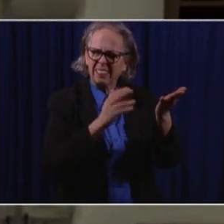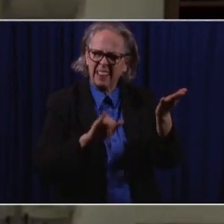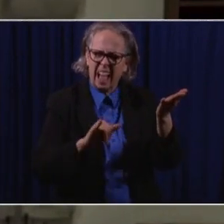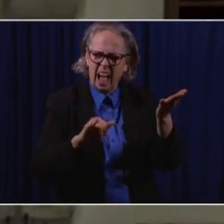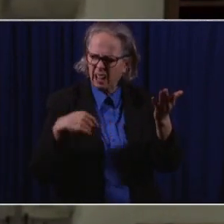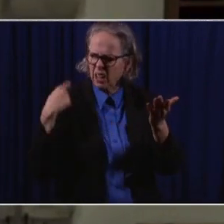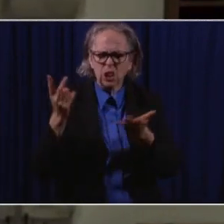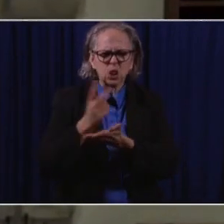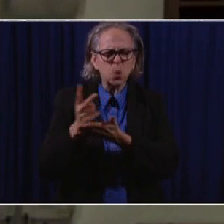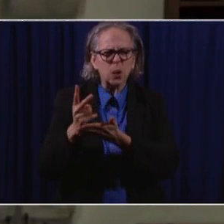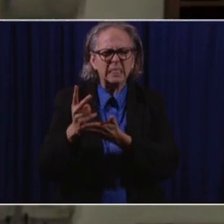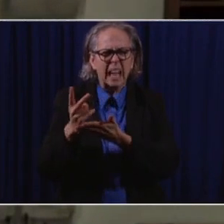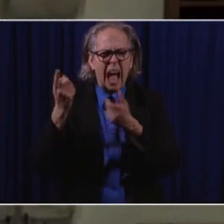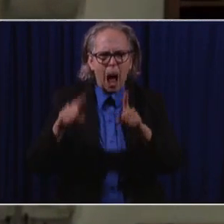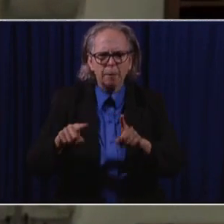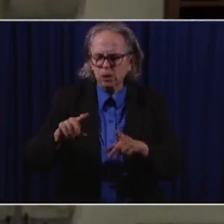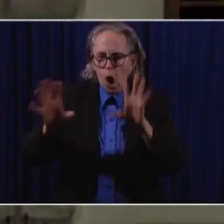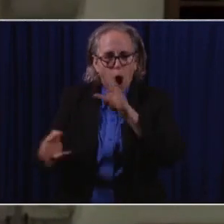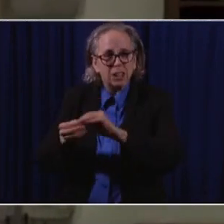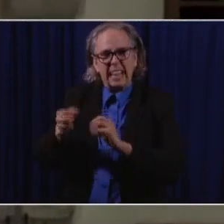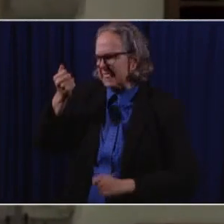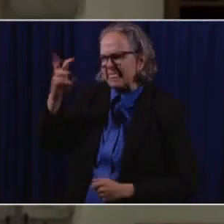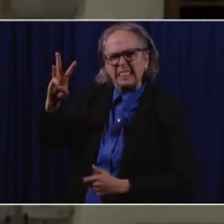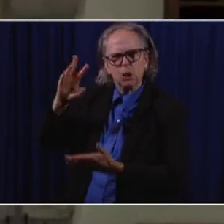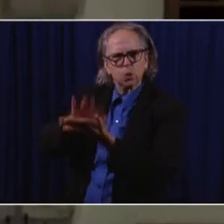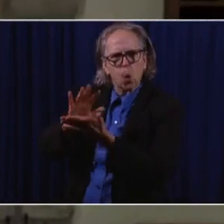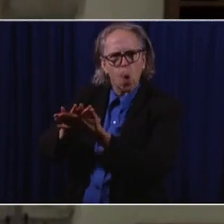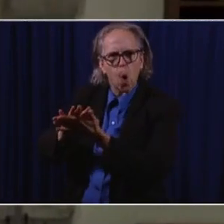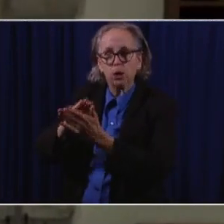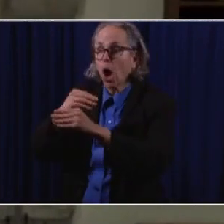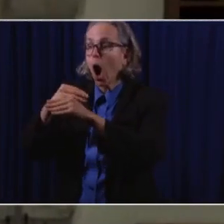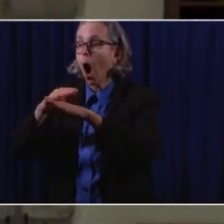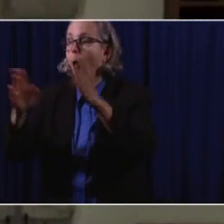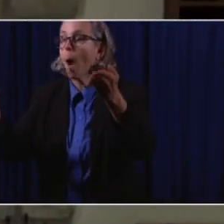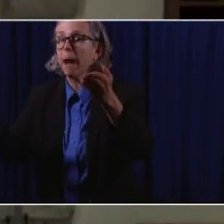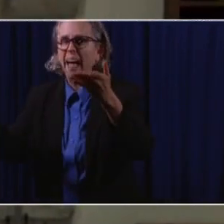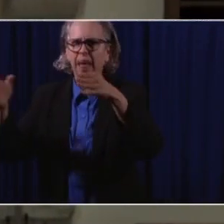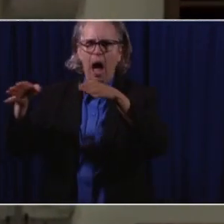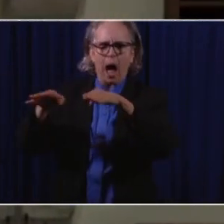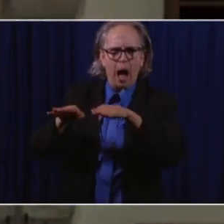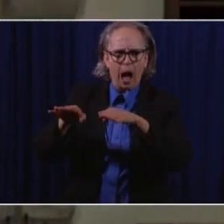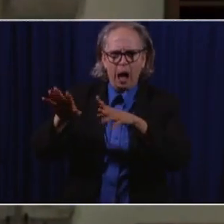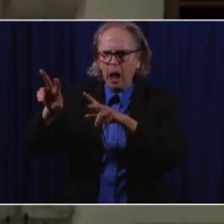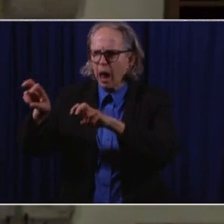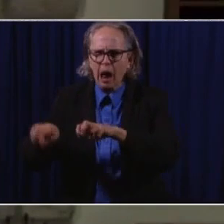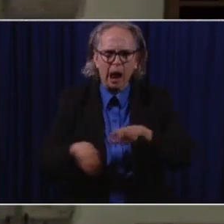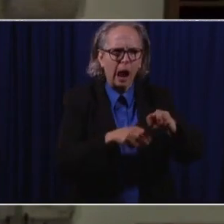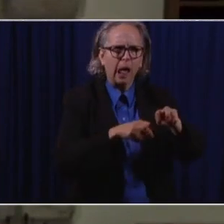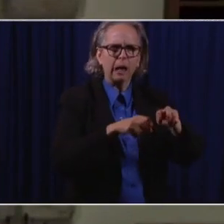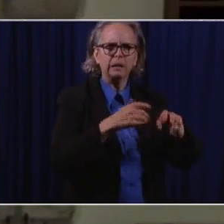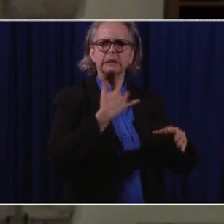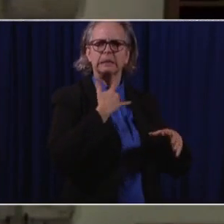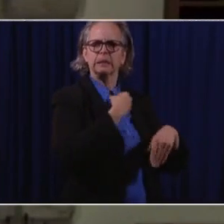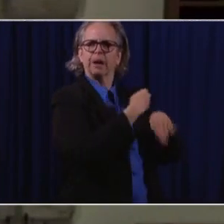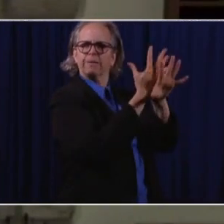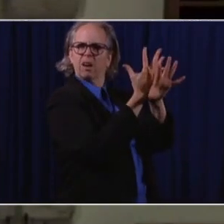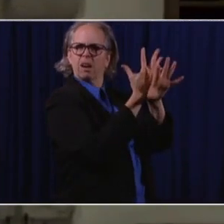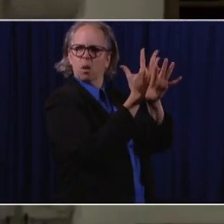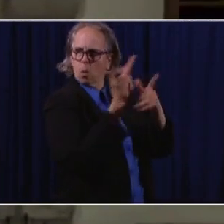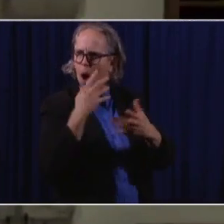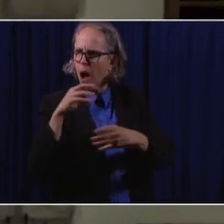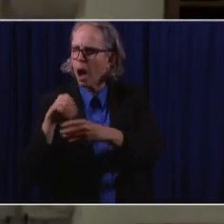fully remote models because of the spread in their communities. Other schools have had to change their plans for